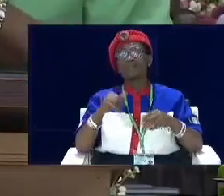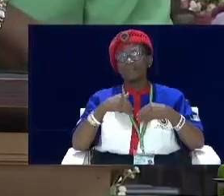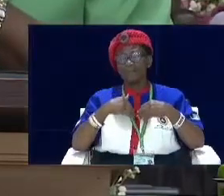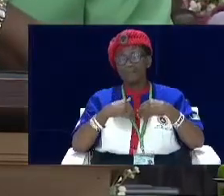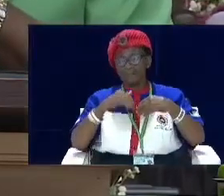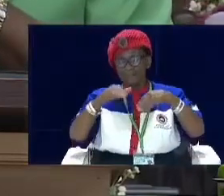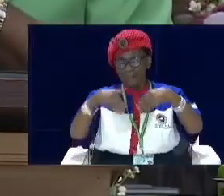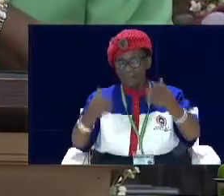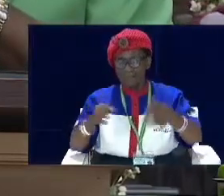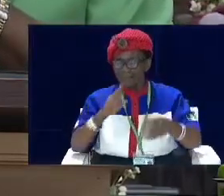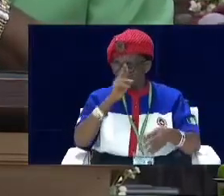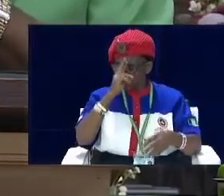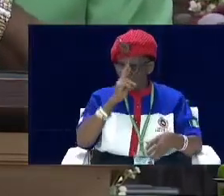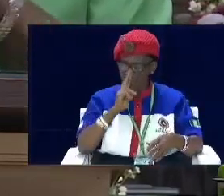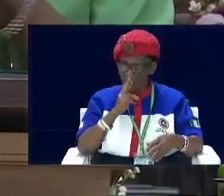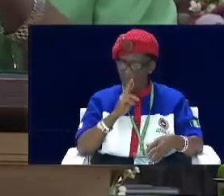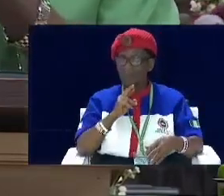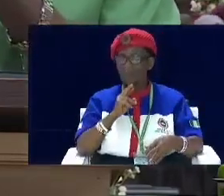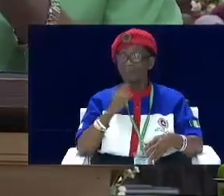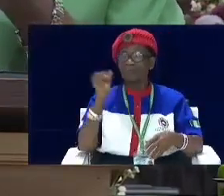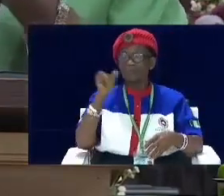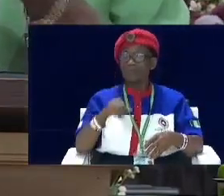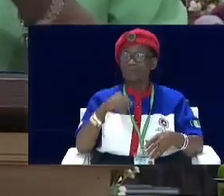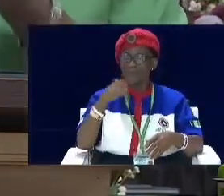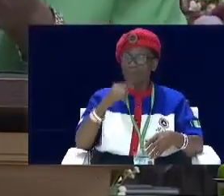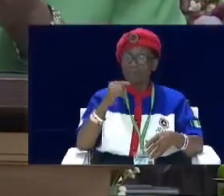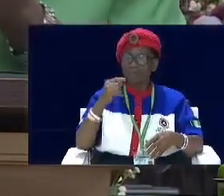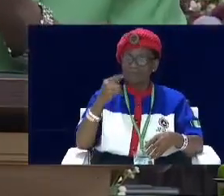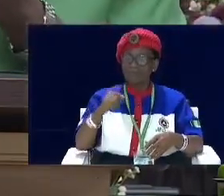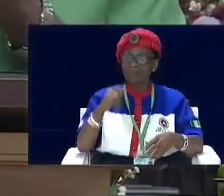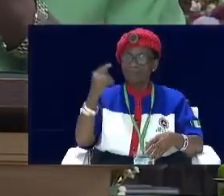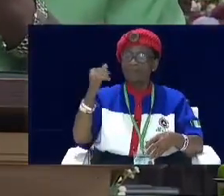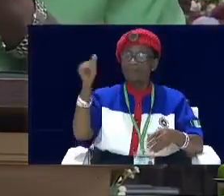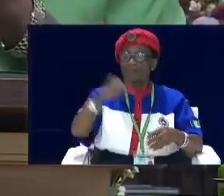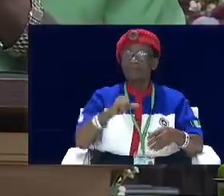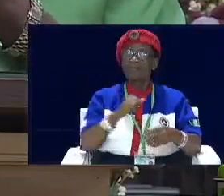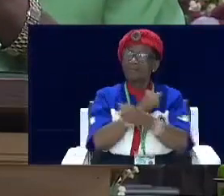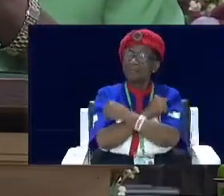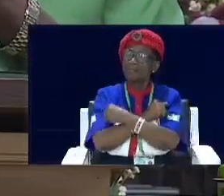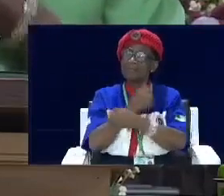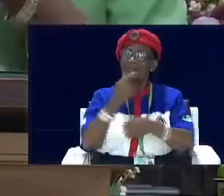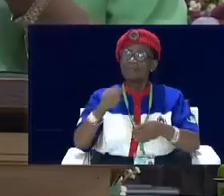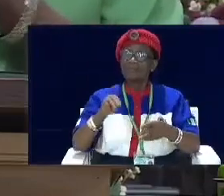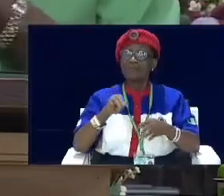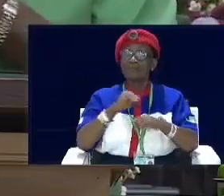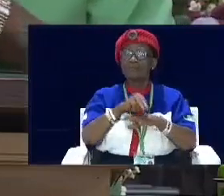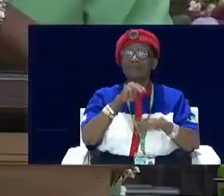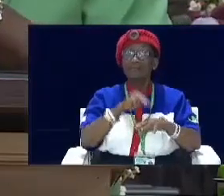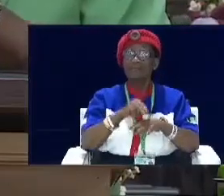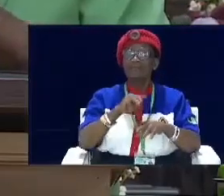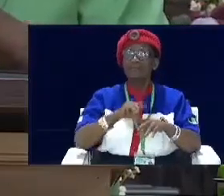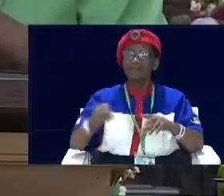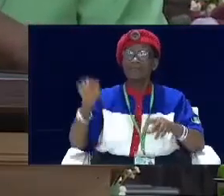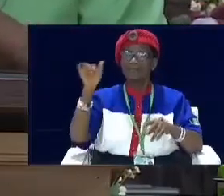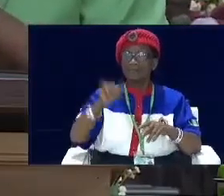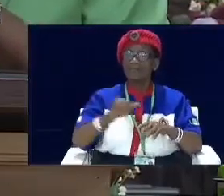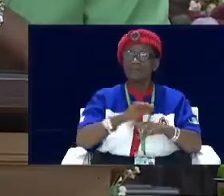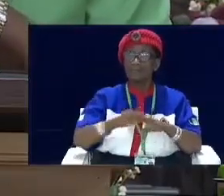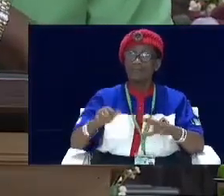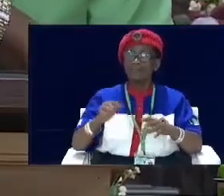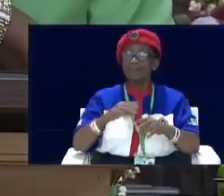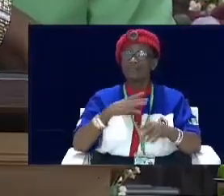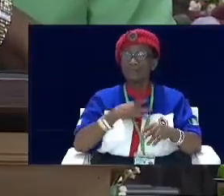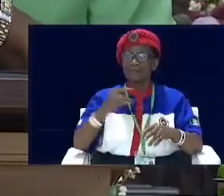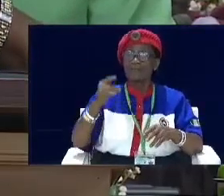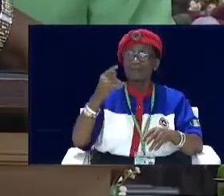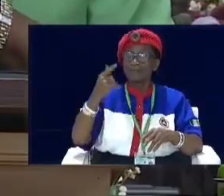sọ oríṣiríṣi ìdí. They said that they love the message, but they don't like the messengers. Wọ́n ni wọ́n fẹ́ràn